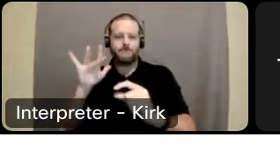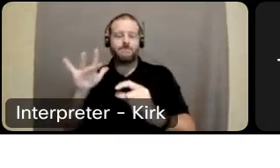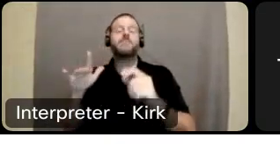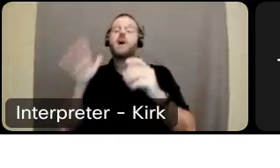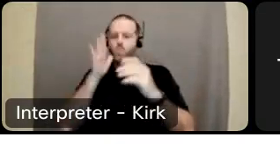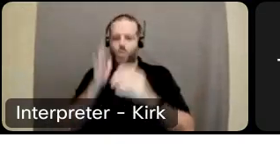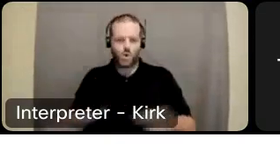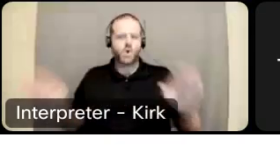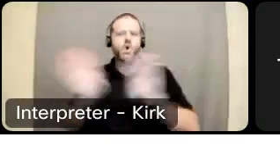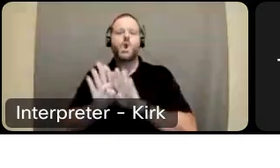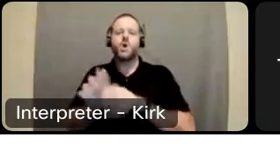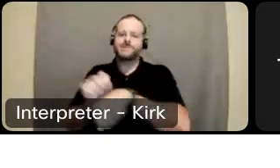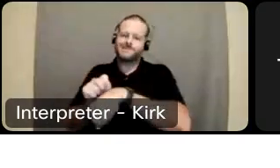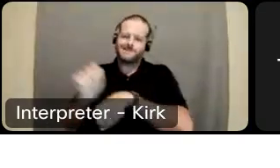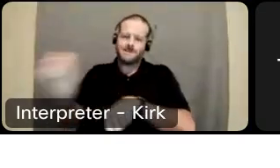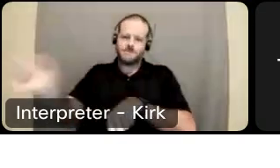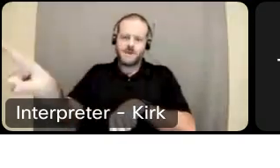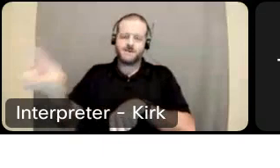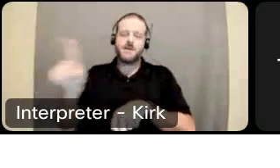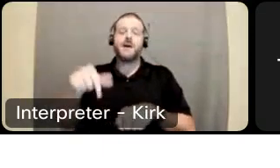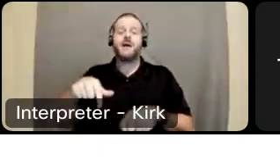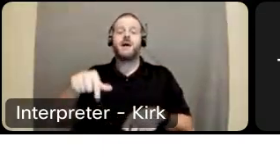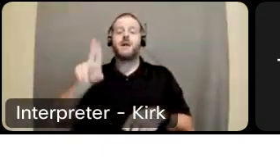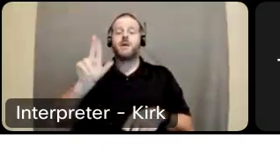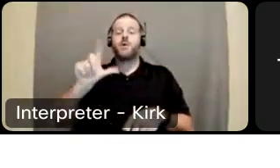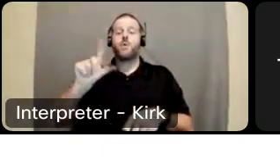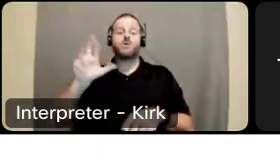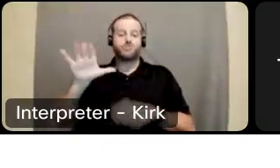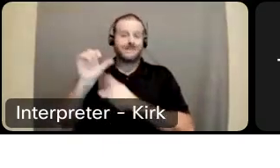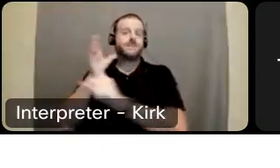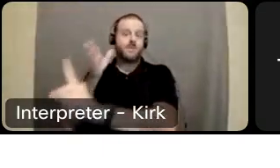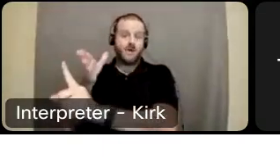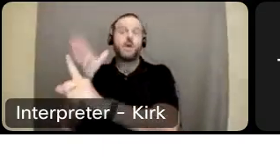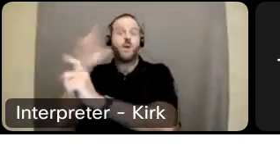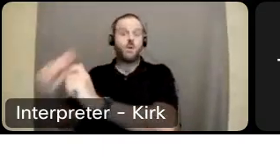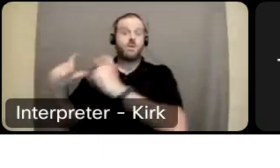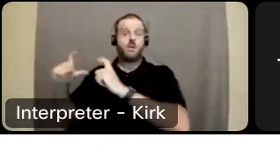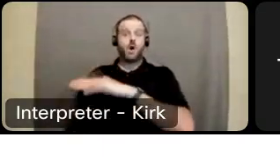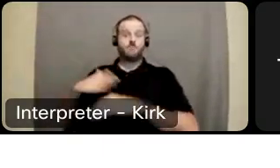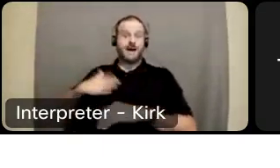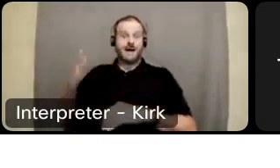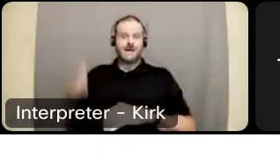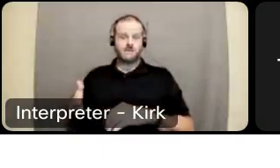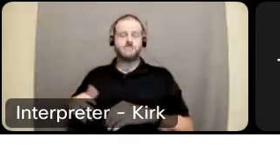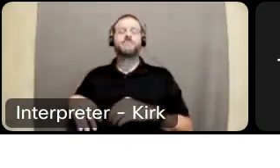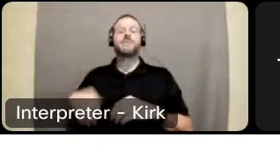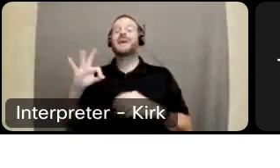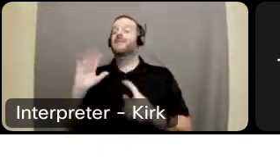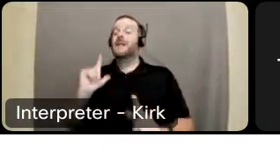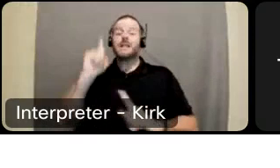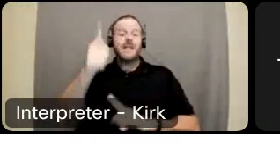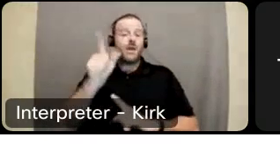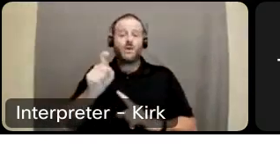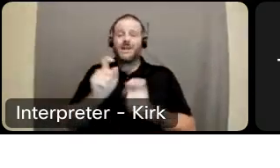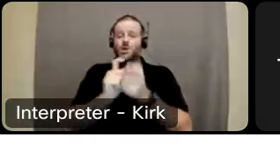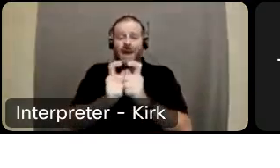will close, submit the survey into Qualtrics. I have access to it at that point. Again, if anything changes, you need to make any additions, any